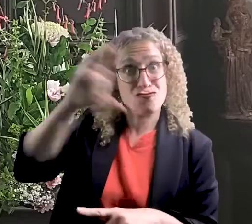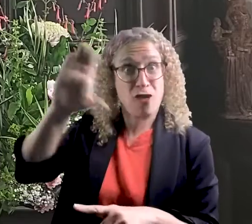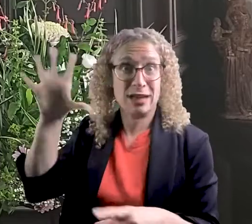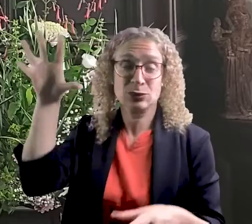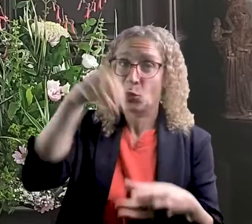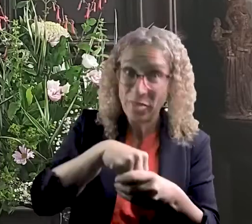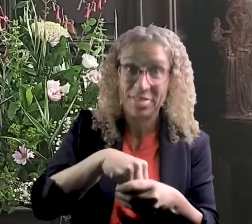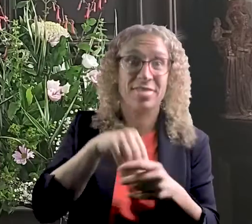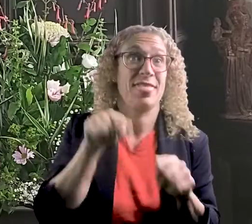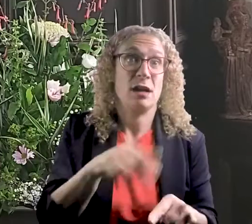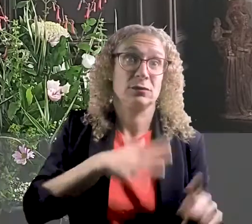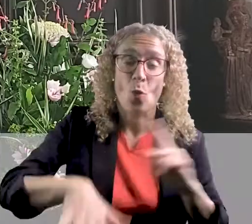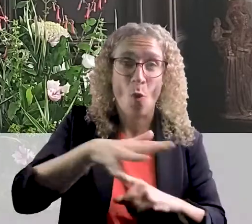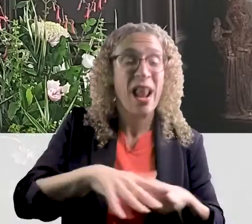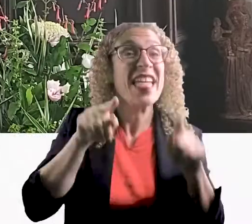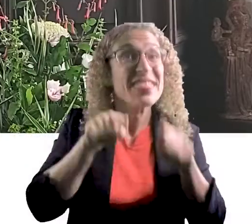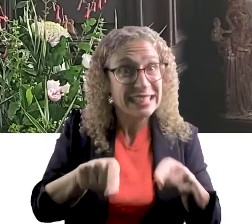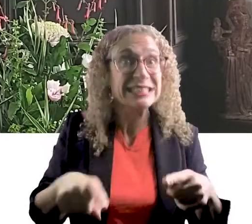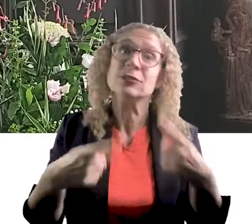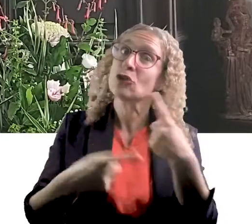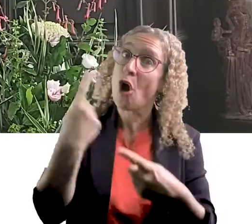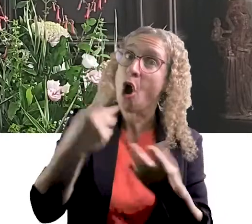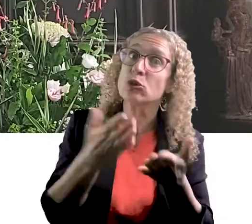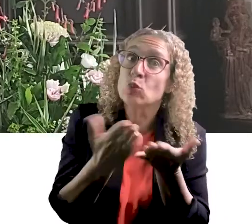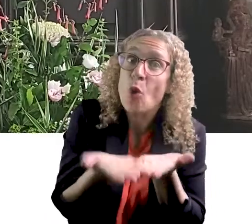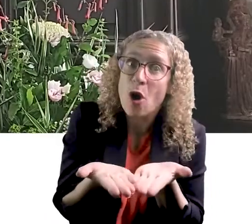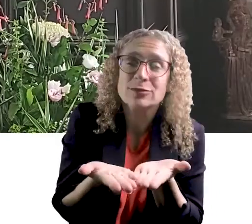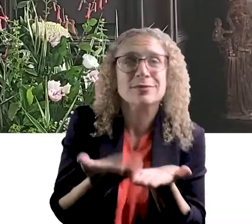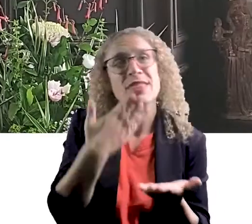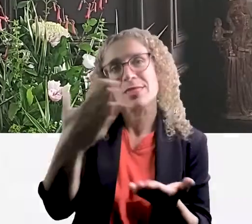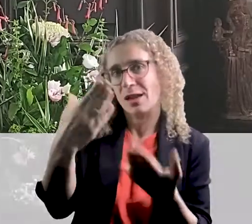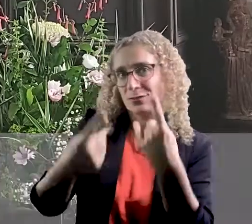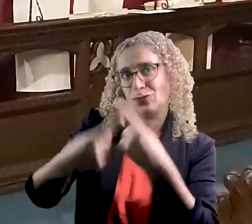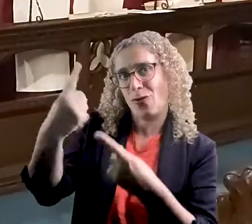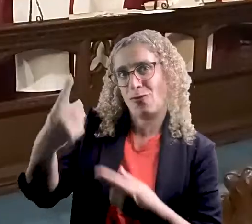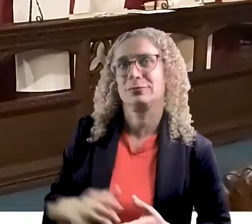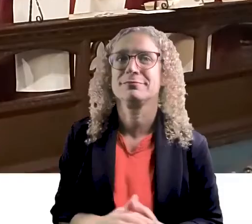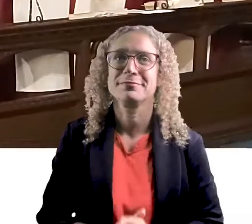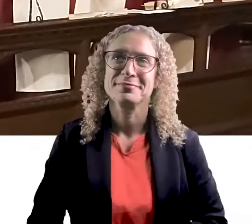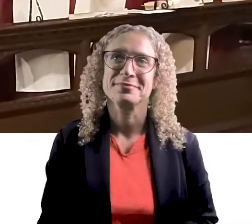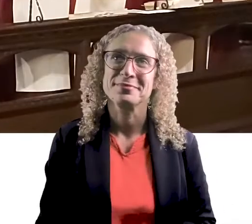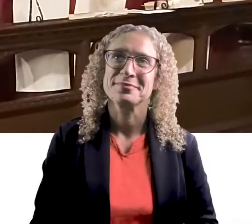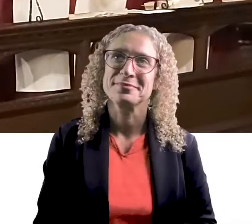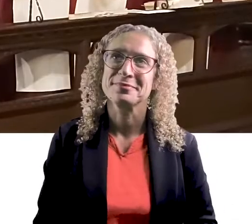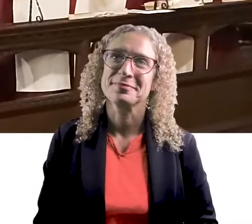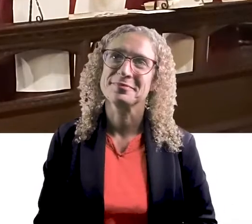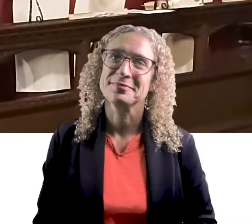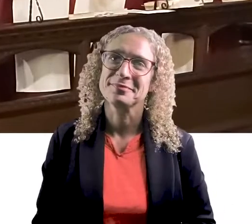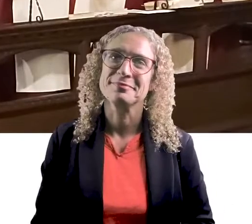This is the word of the Lord. Thanks be to God.